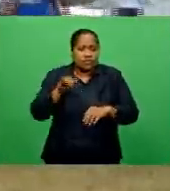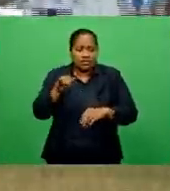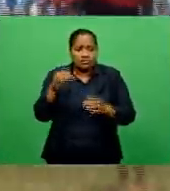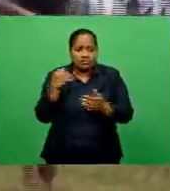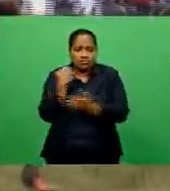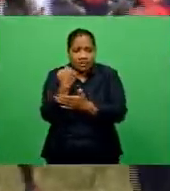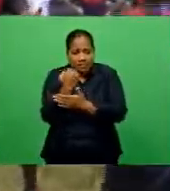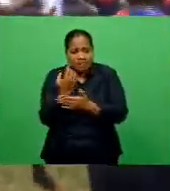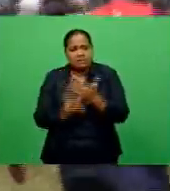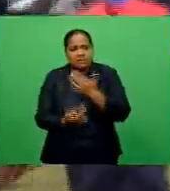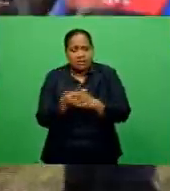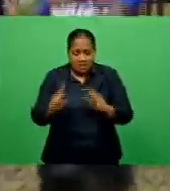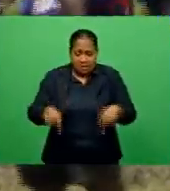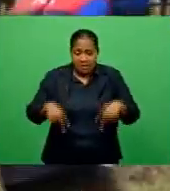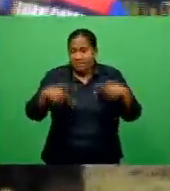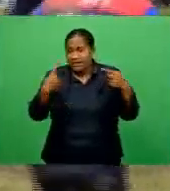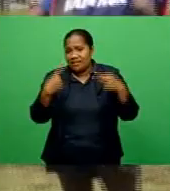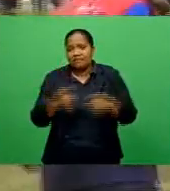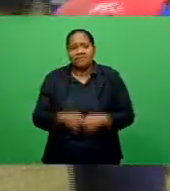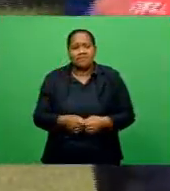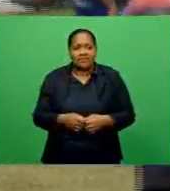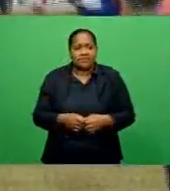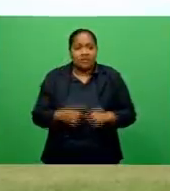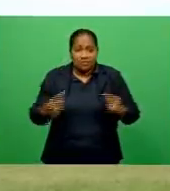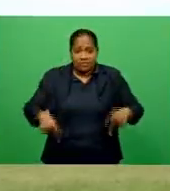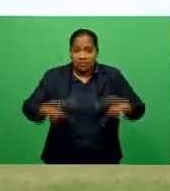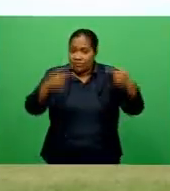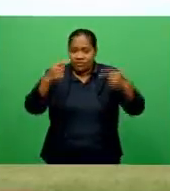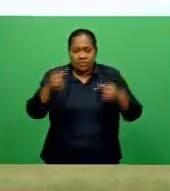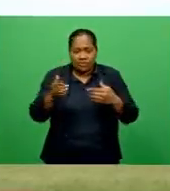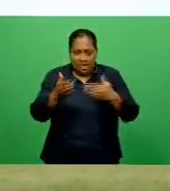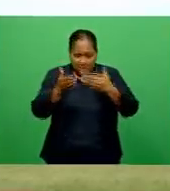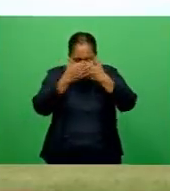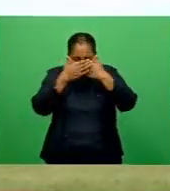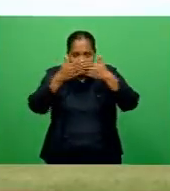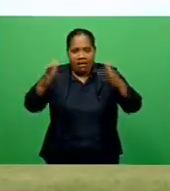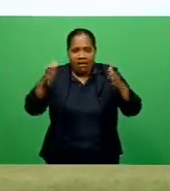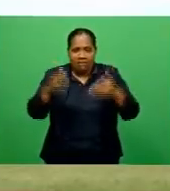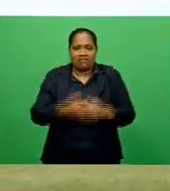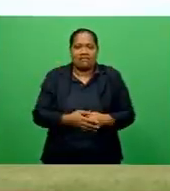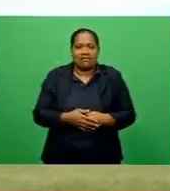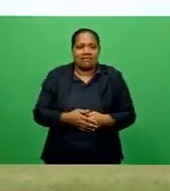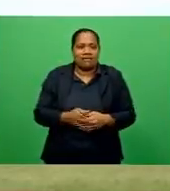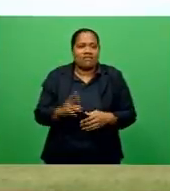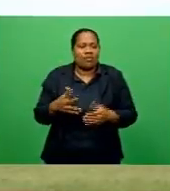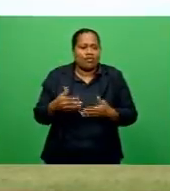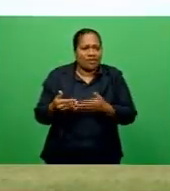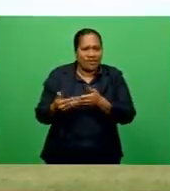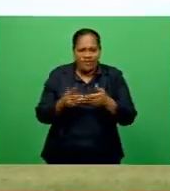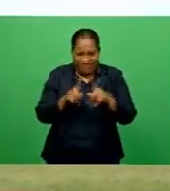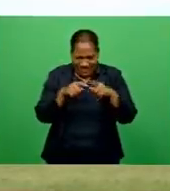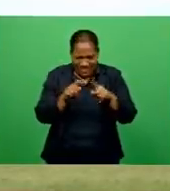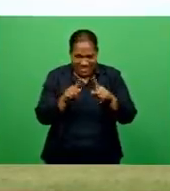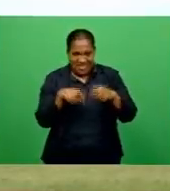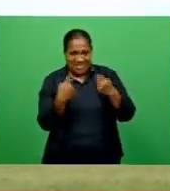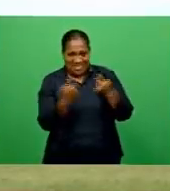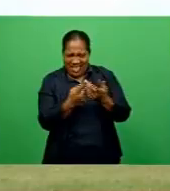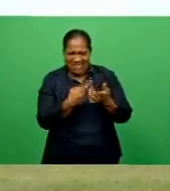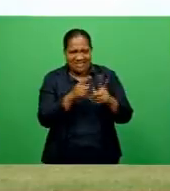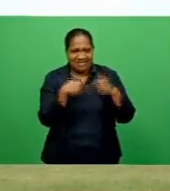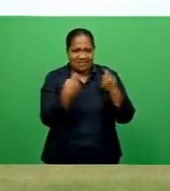final, the competition was an opener for the Baby Hawks. Mainly to get the youths involved in